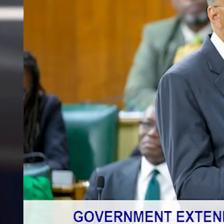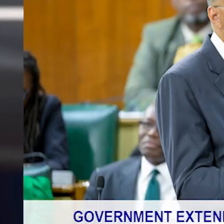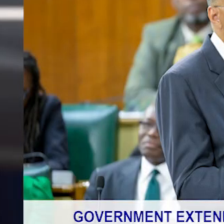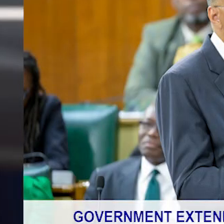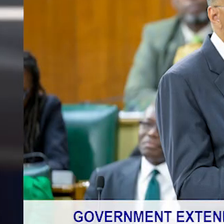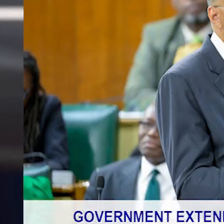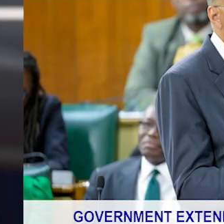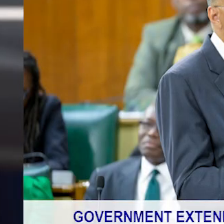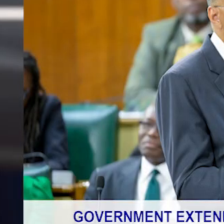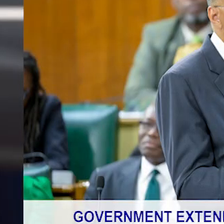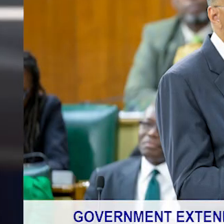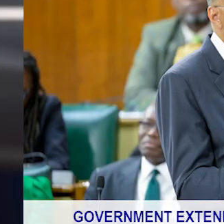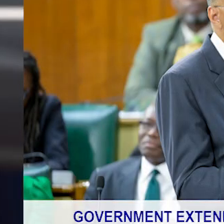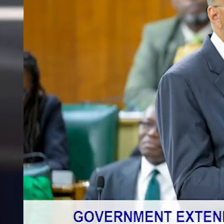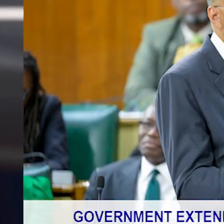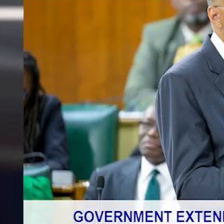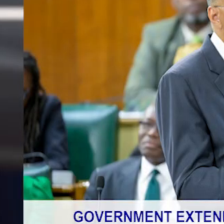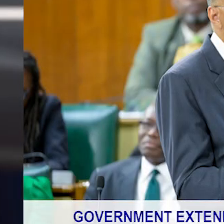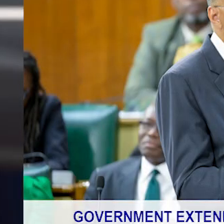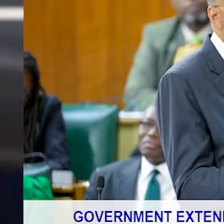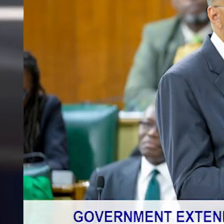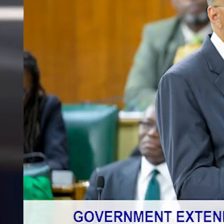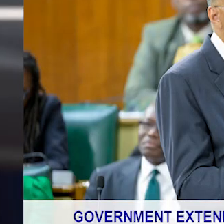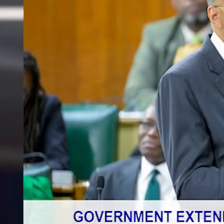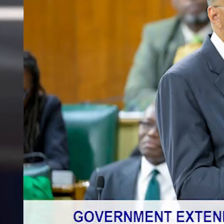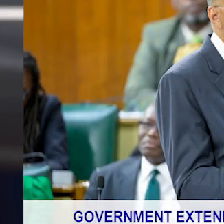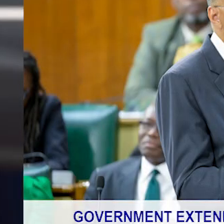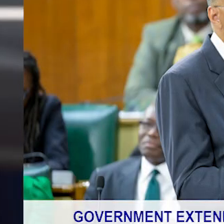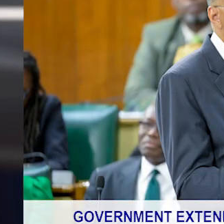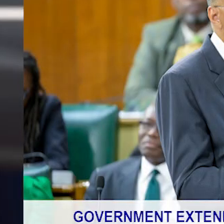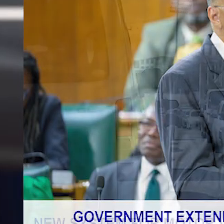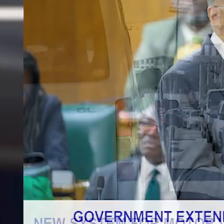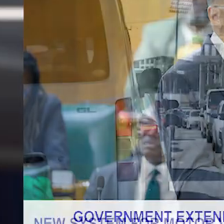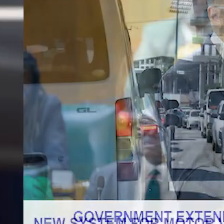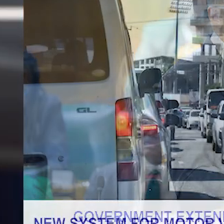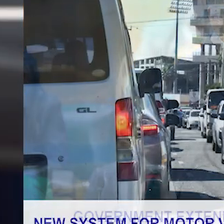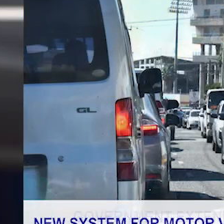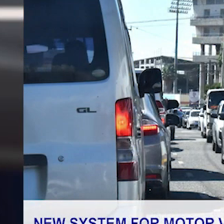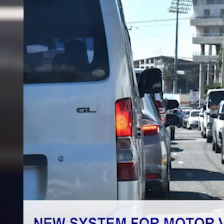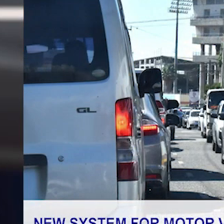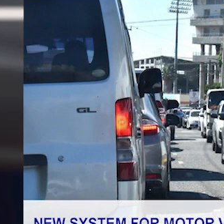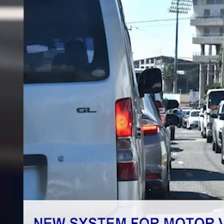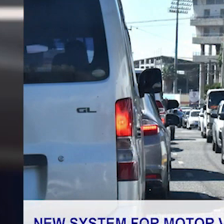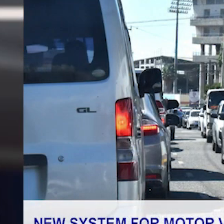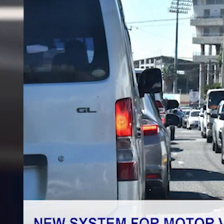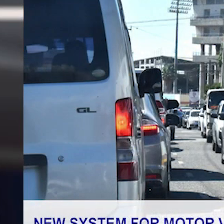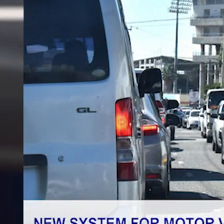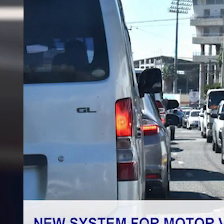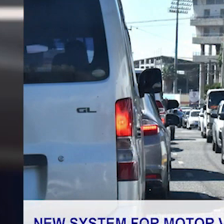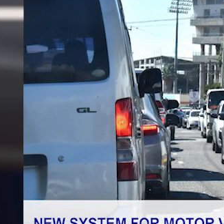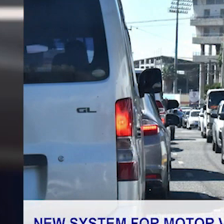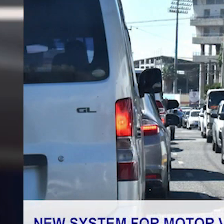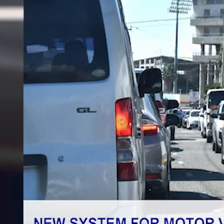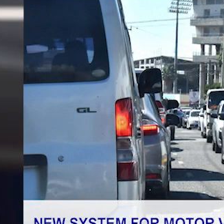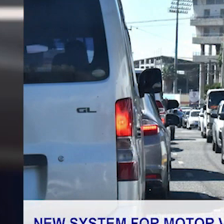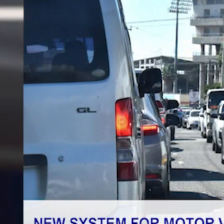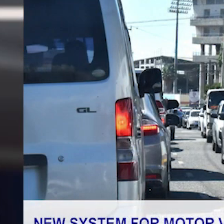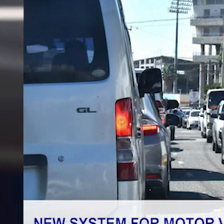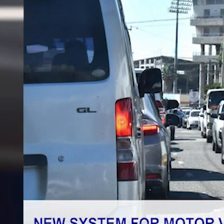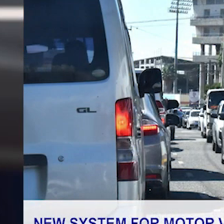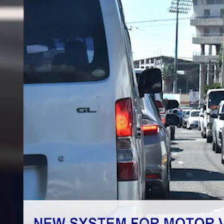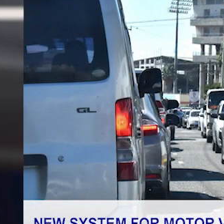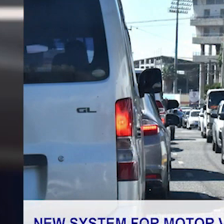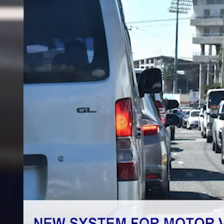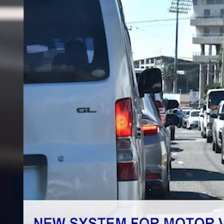Public Service Favour Williams is to announce when these adjustments will take effect. And finally, the government